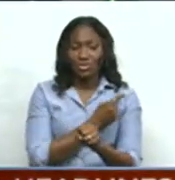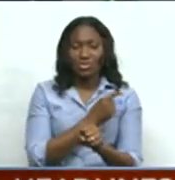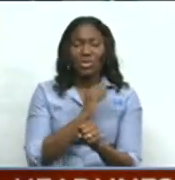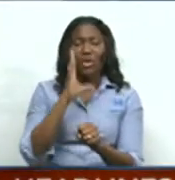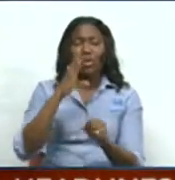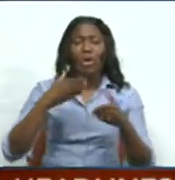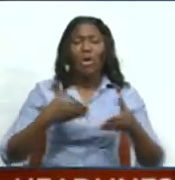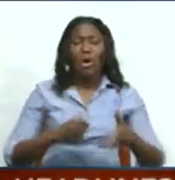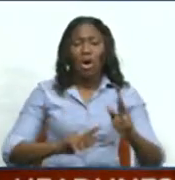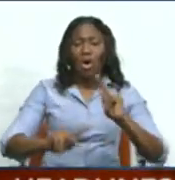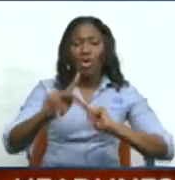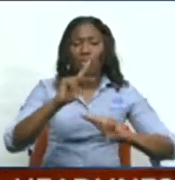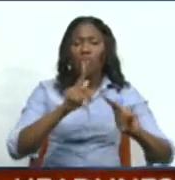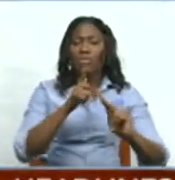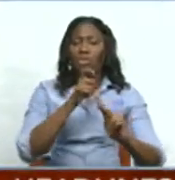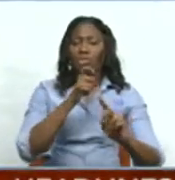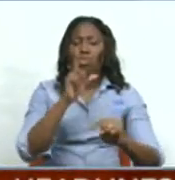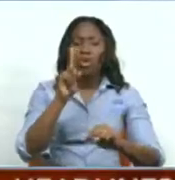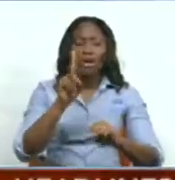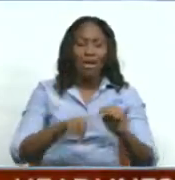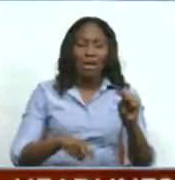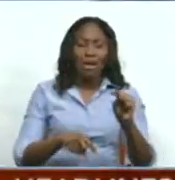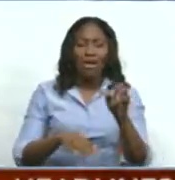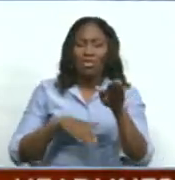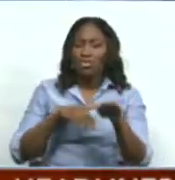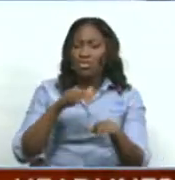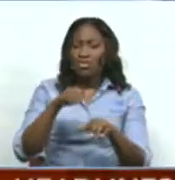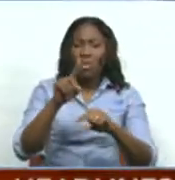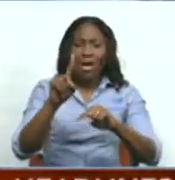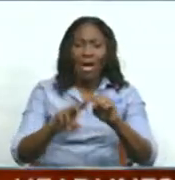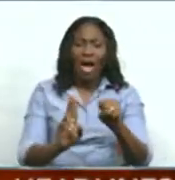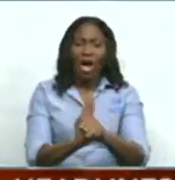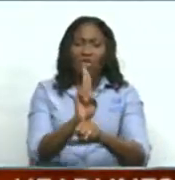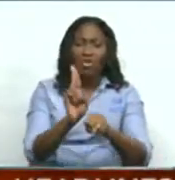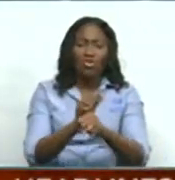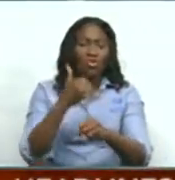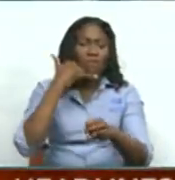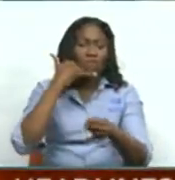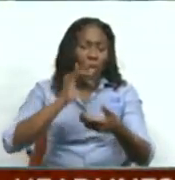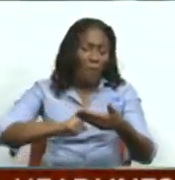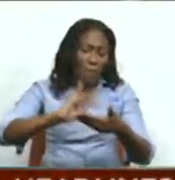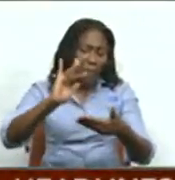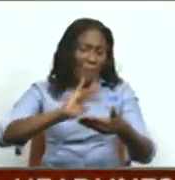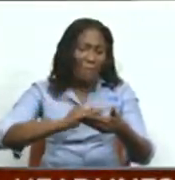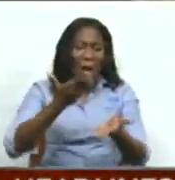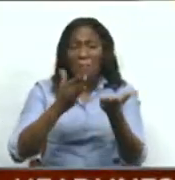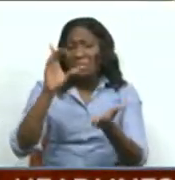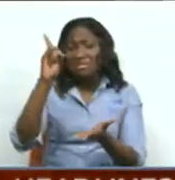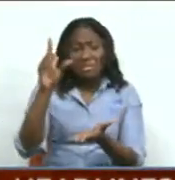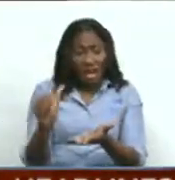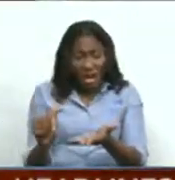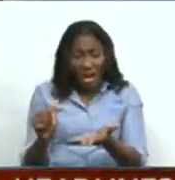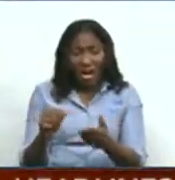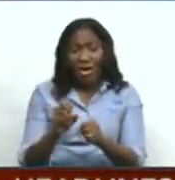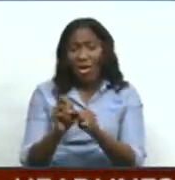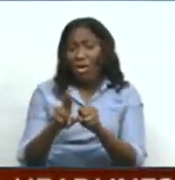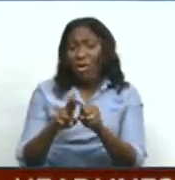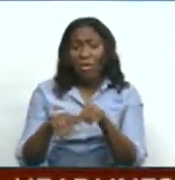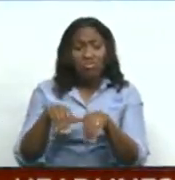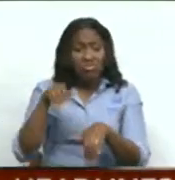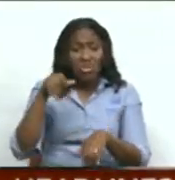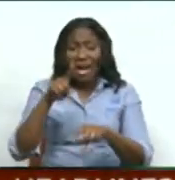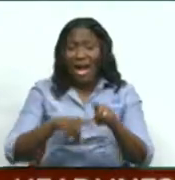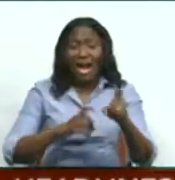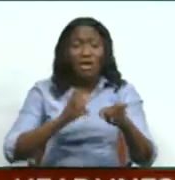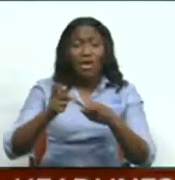persons unable to physically use smart devices the ability to communicate. For example, it should allow paralyzed people to control